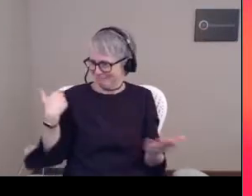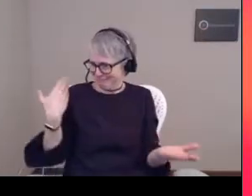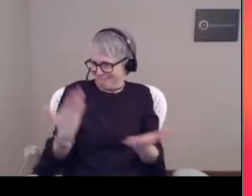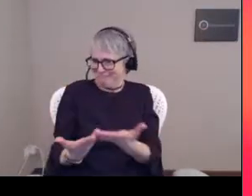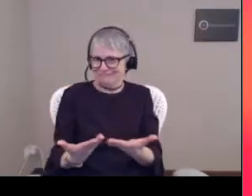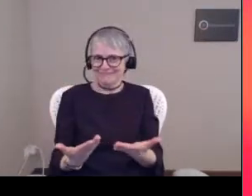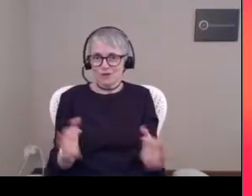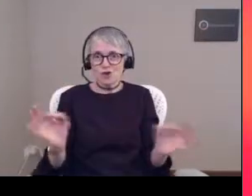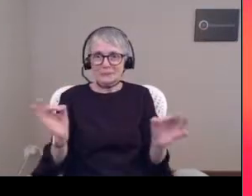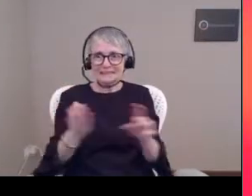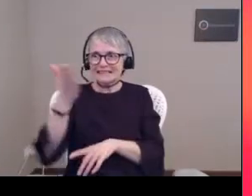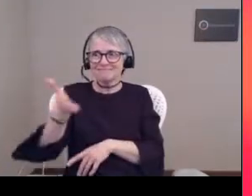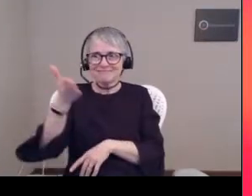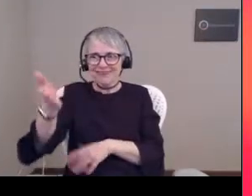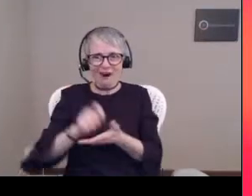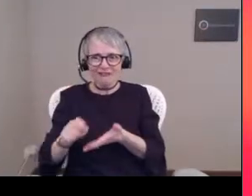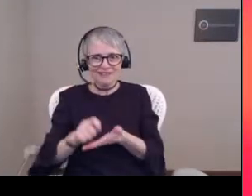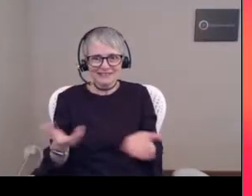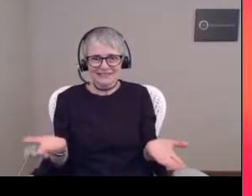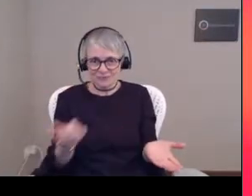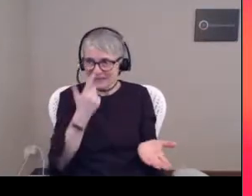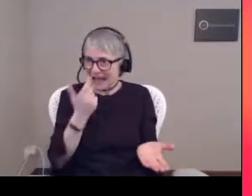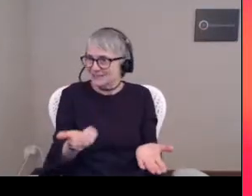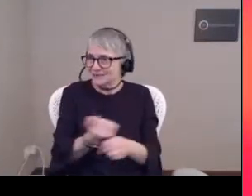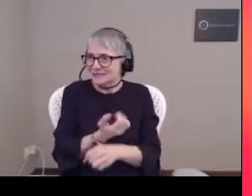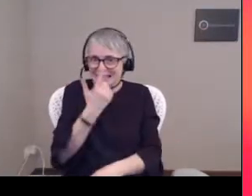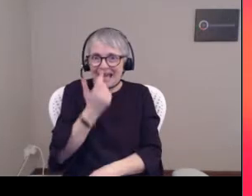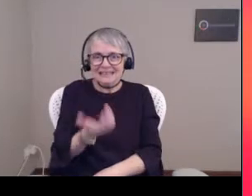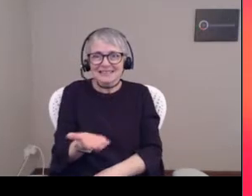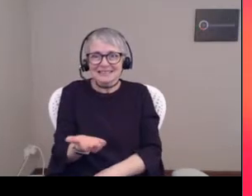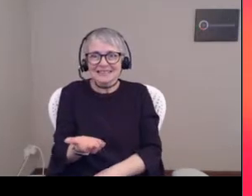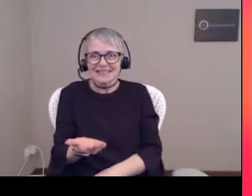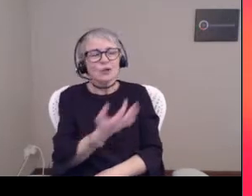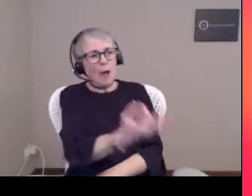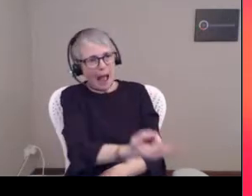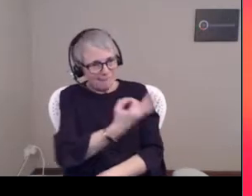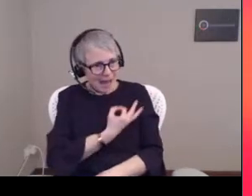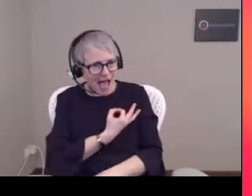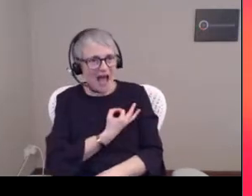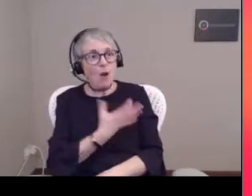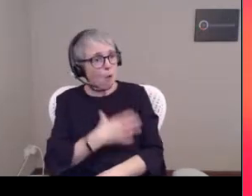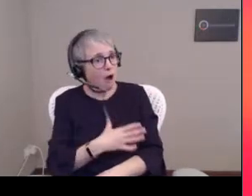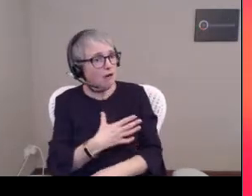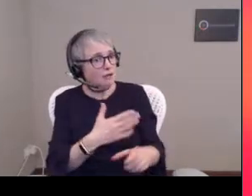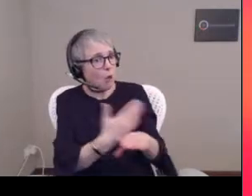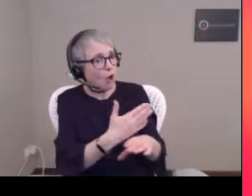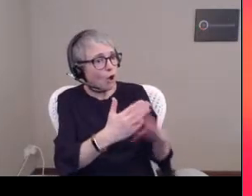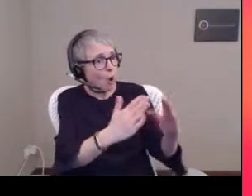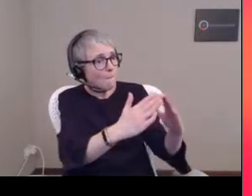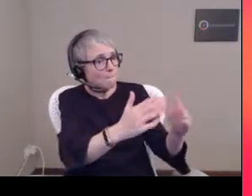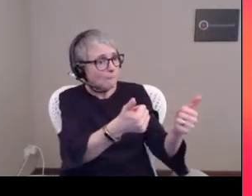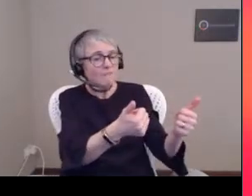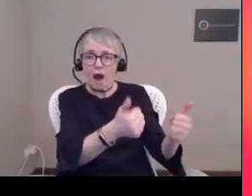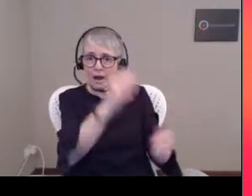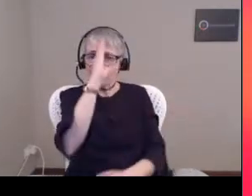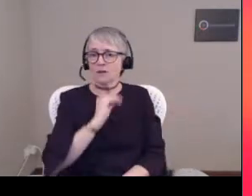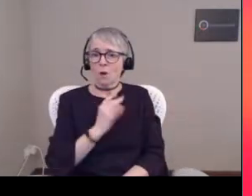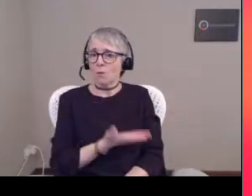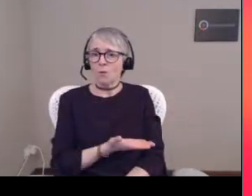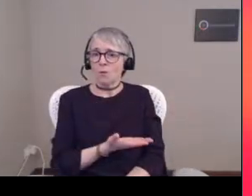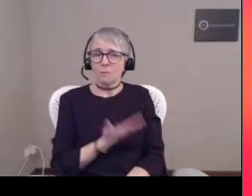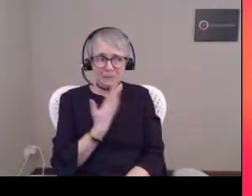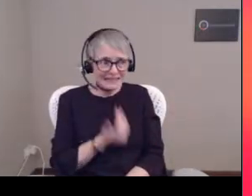office. So yeah, if you're applying and you want to work from home 3 to 4 days a week, please still apply,